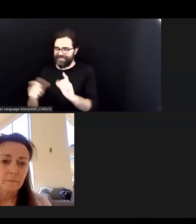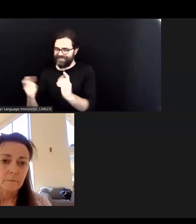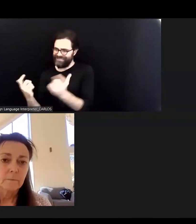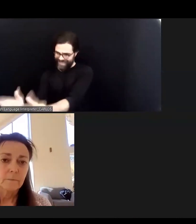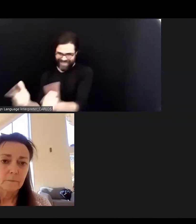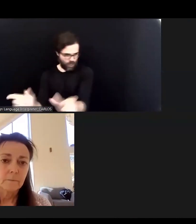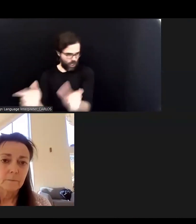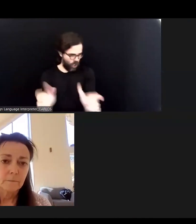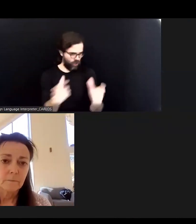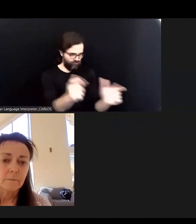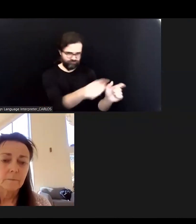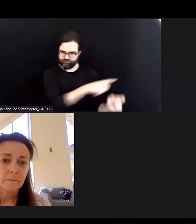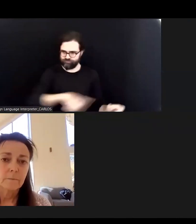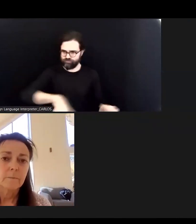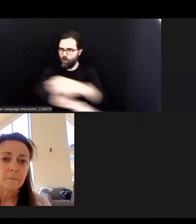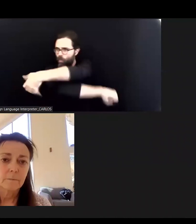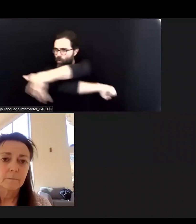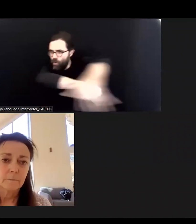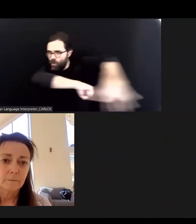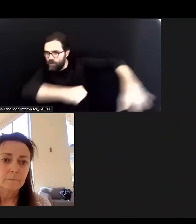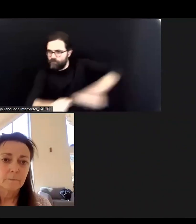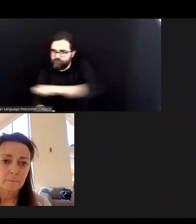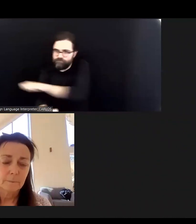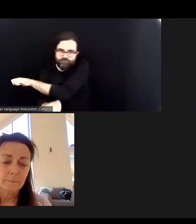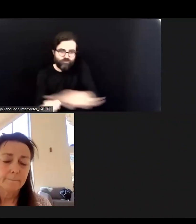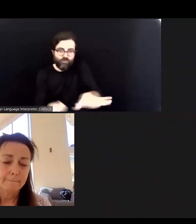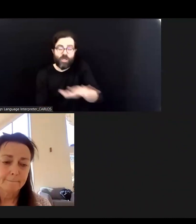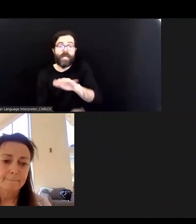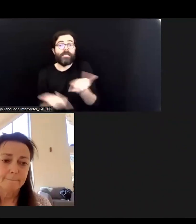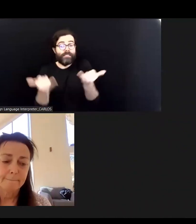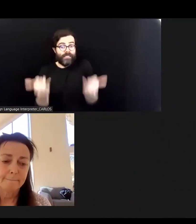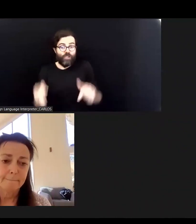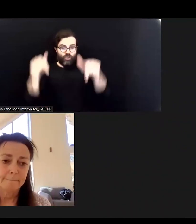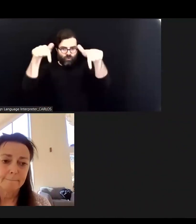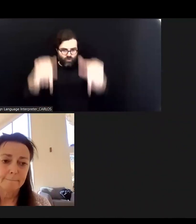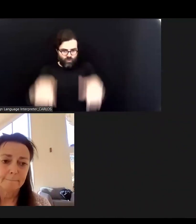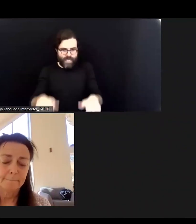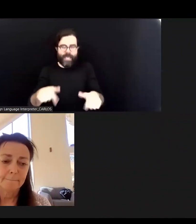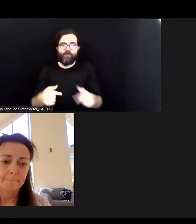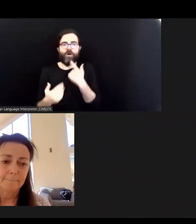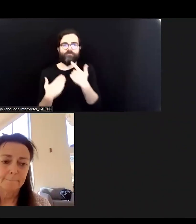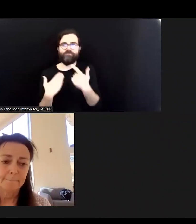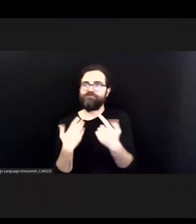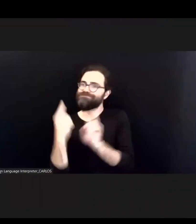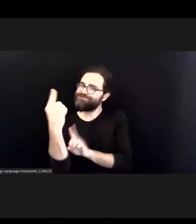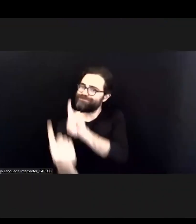the future. I think in 2030, I think we will have a solid industry